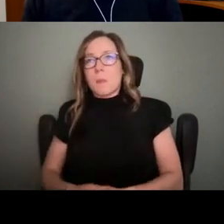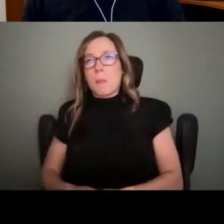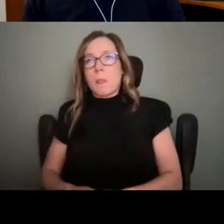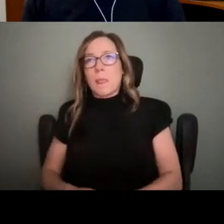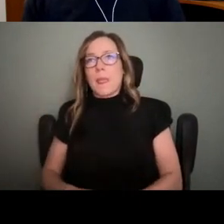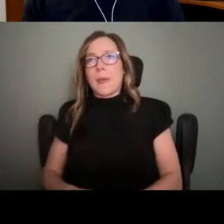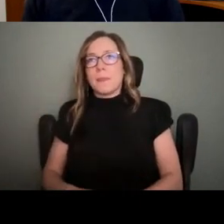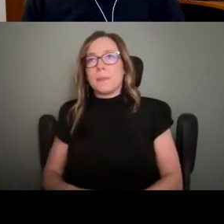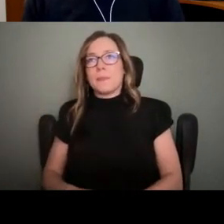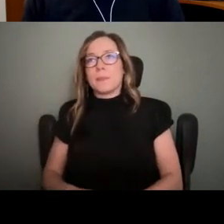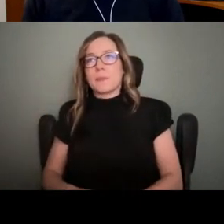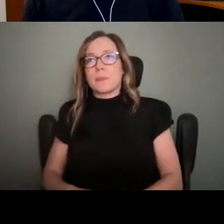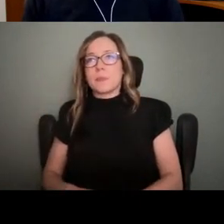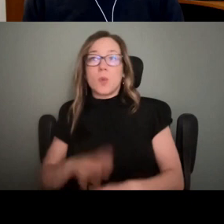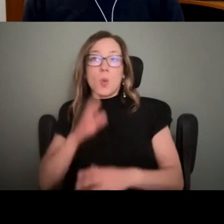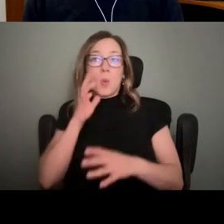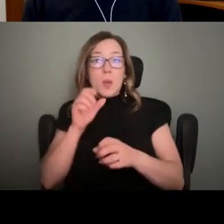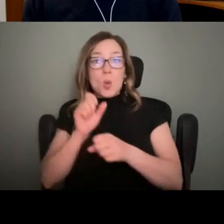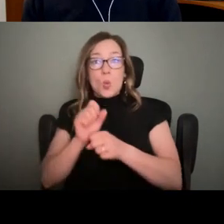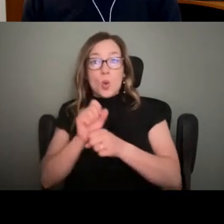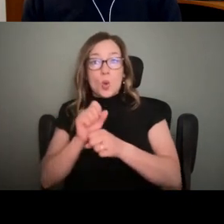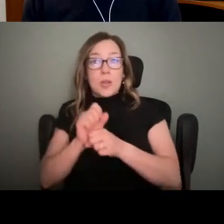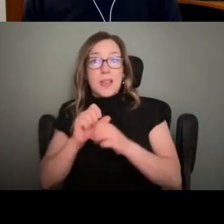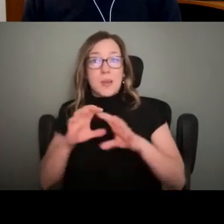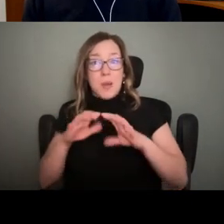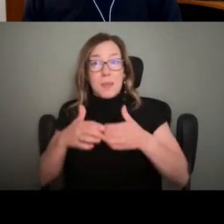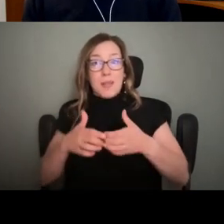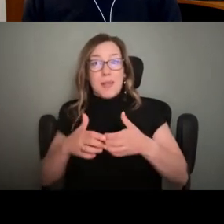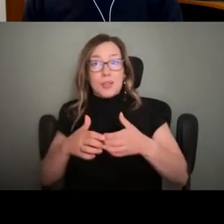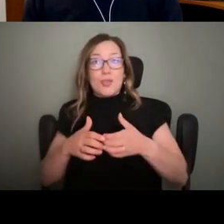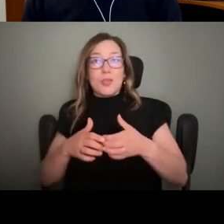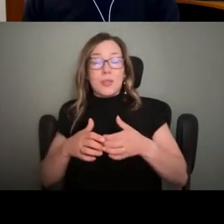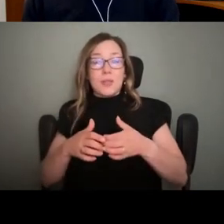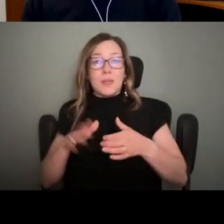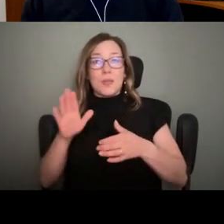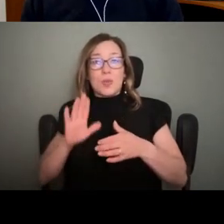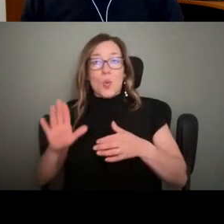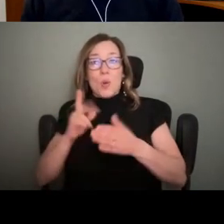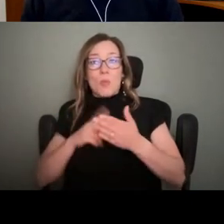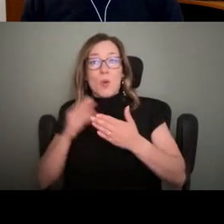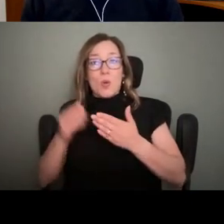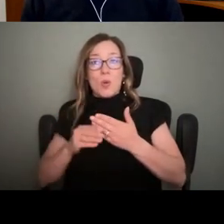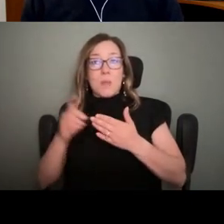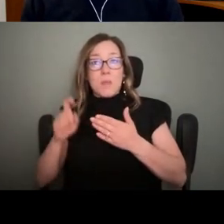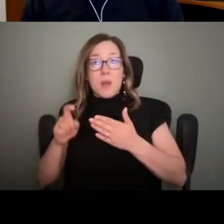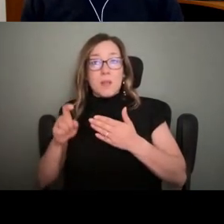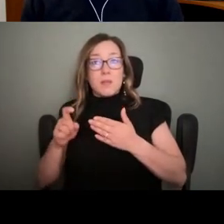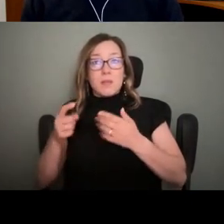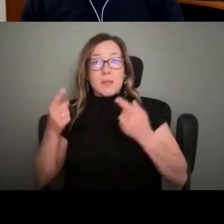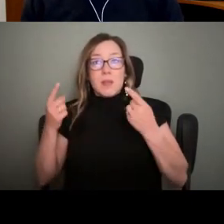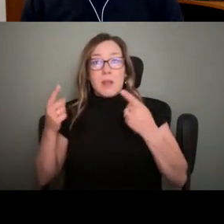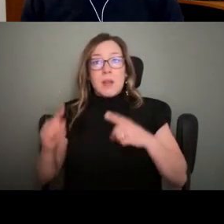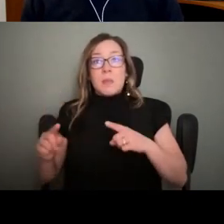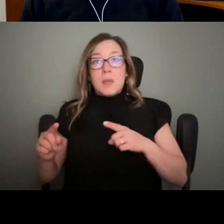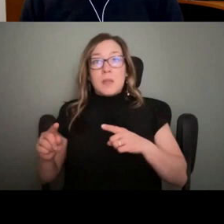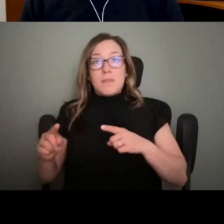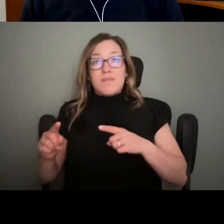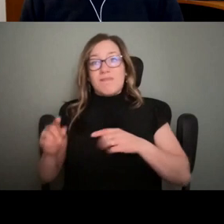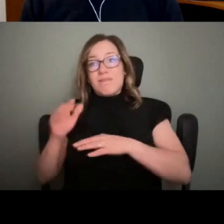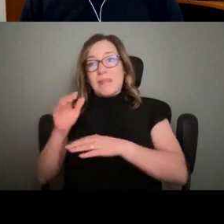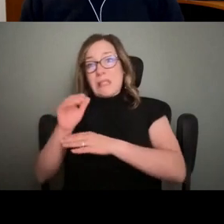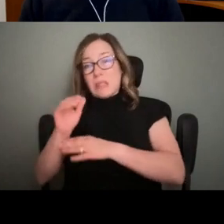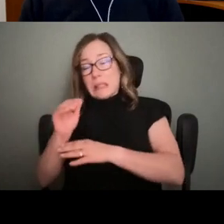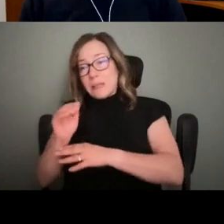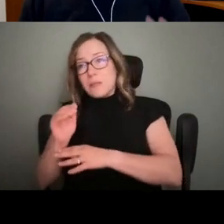if you're going to be engaging a working population, maybe those your program has to take place during the early evening hours.